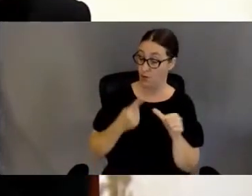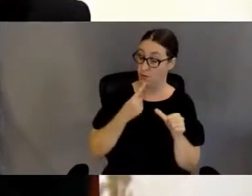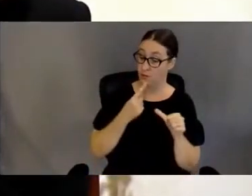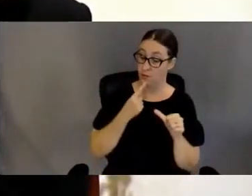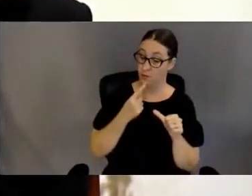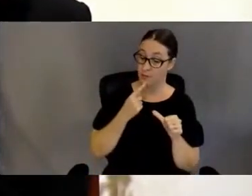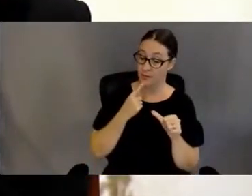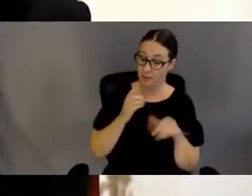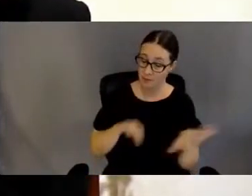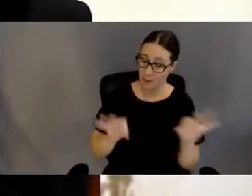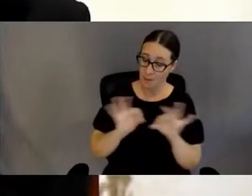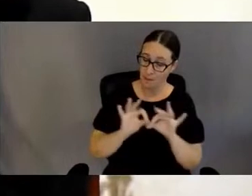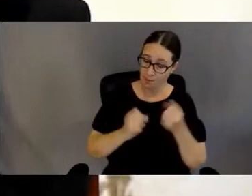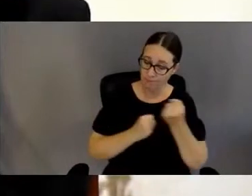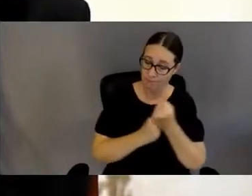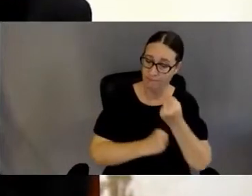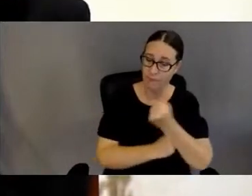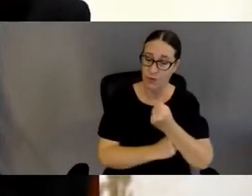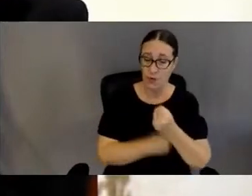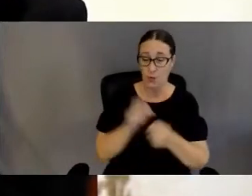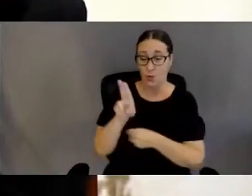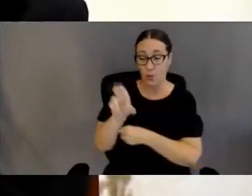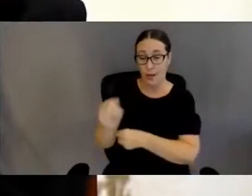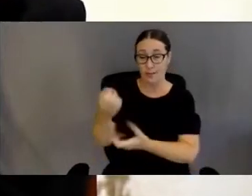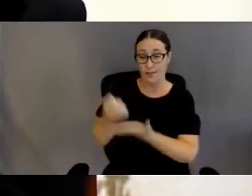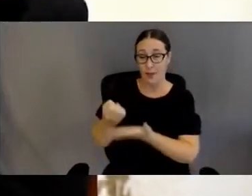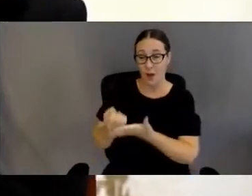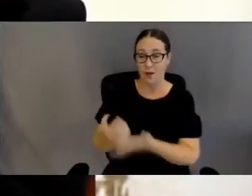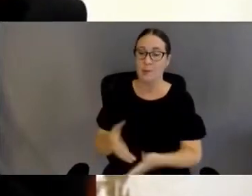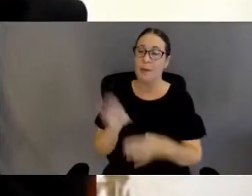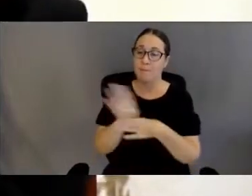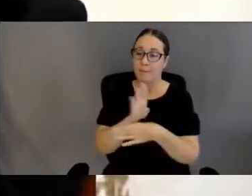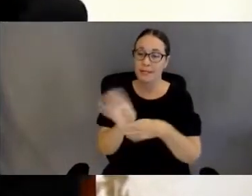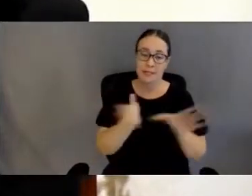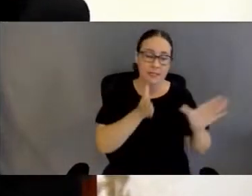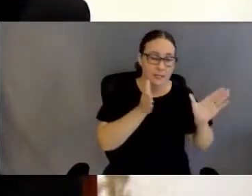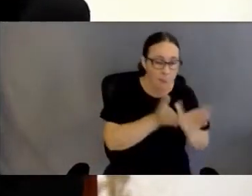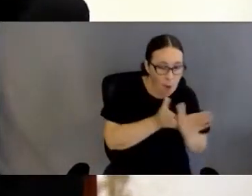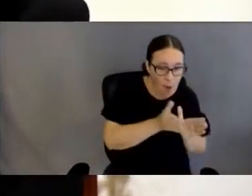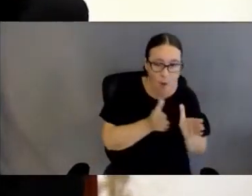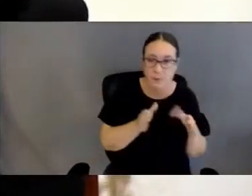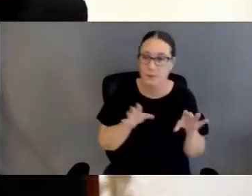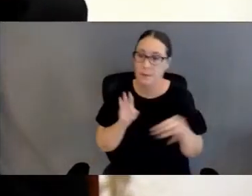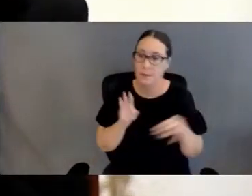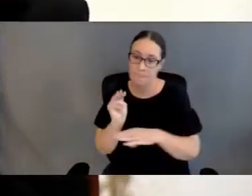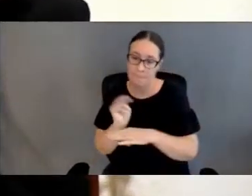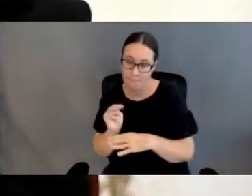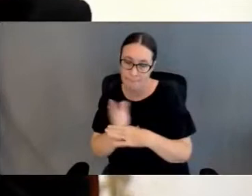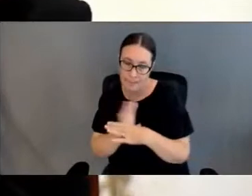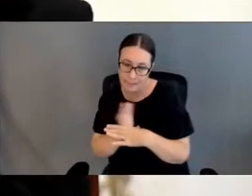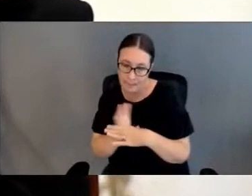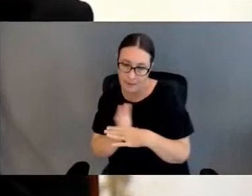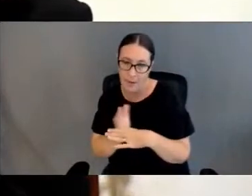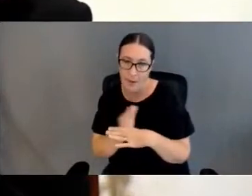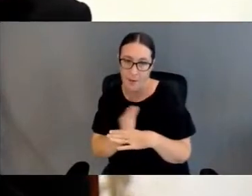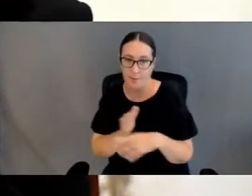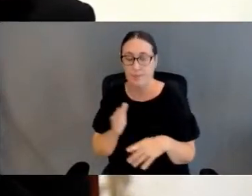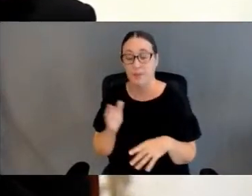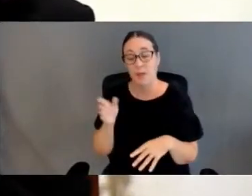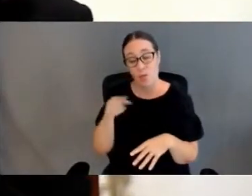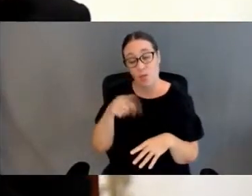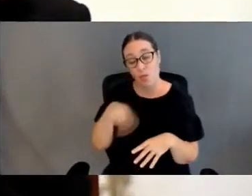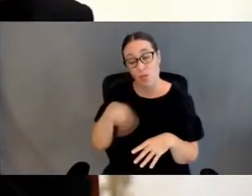U.S. economy is small and medium businesses. But we all know that small and medium businesses led by people from the Black